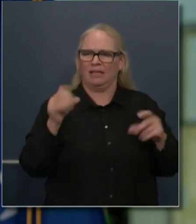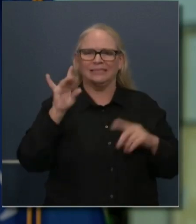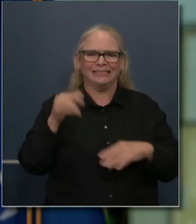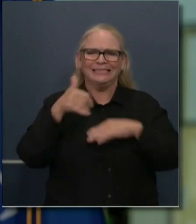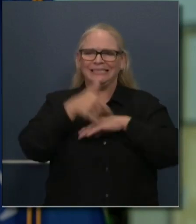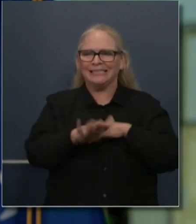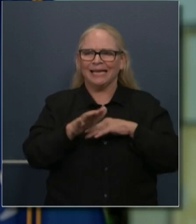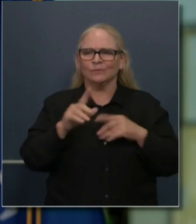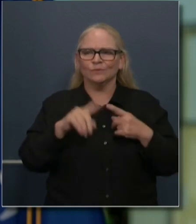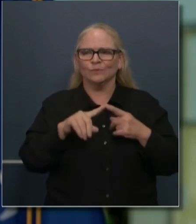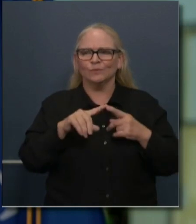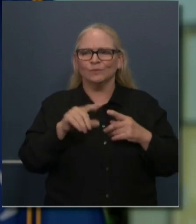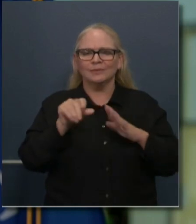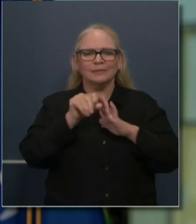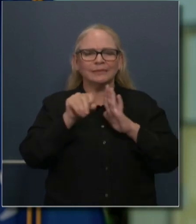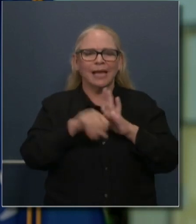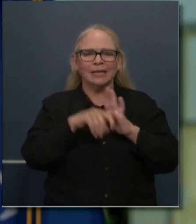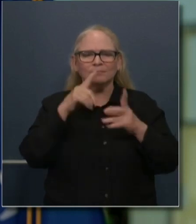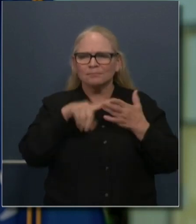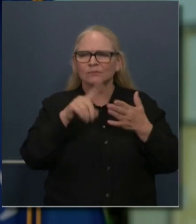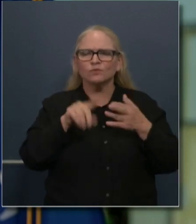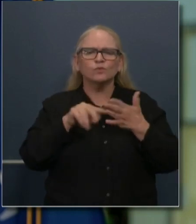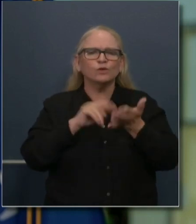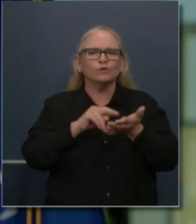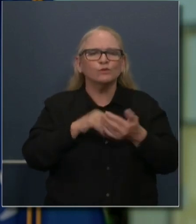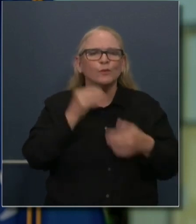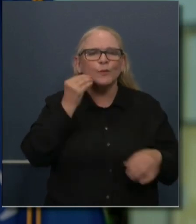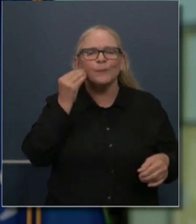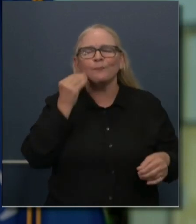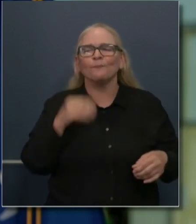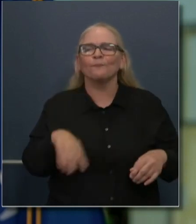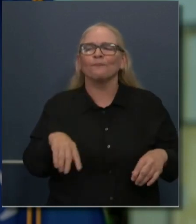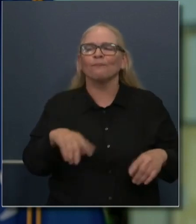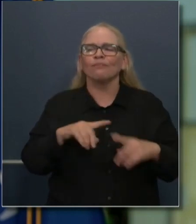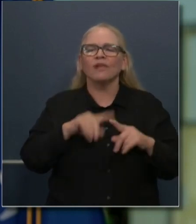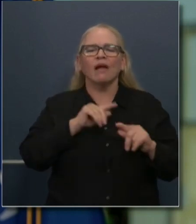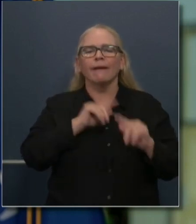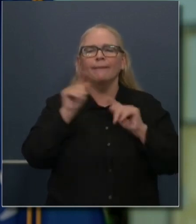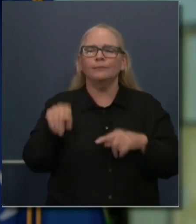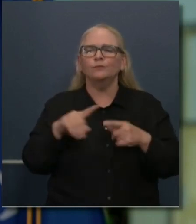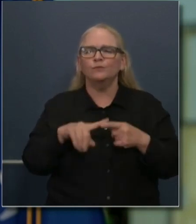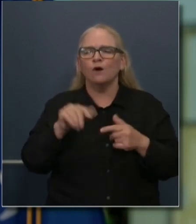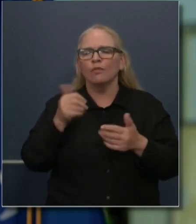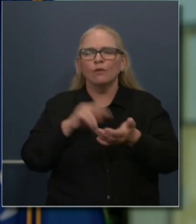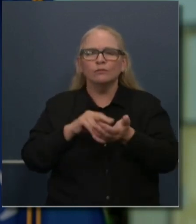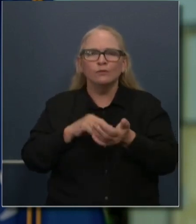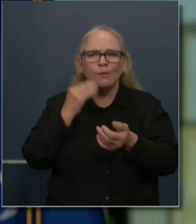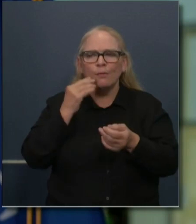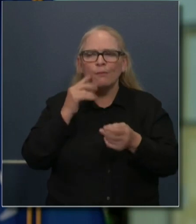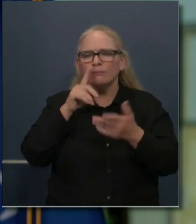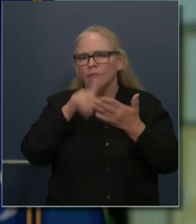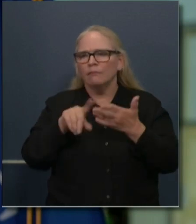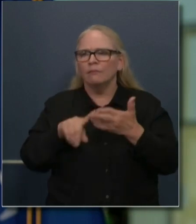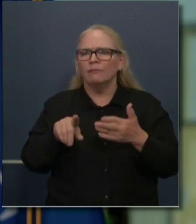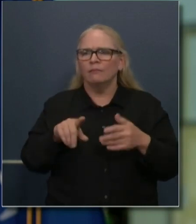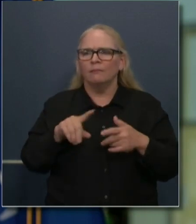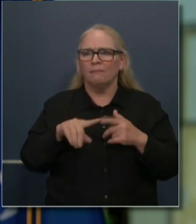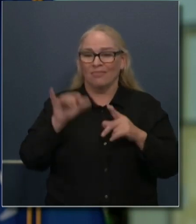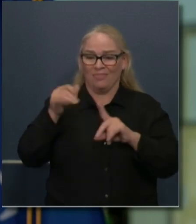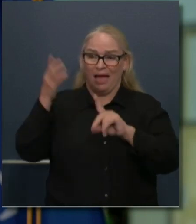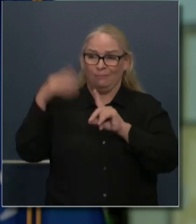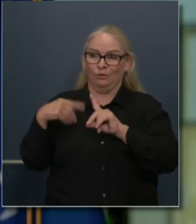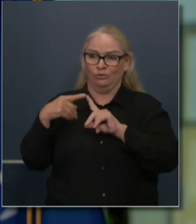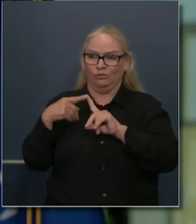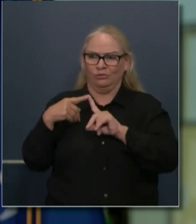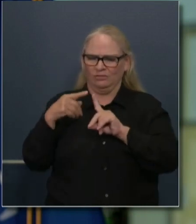nursing home without first testing them for COVID-19. Given the huge number of cases and deaths linked to nursing homes,